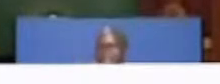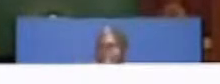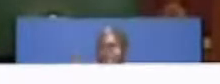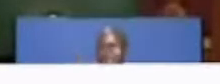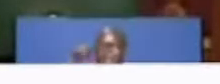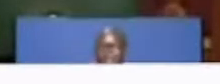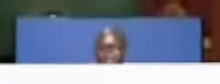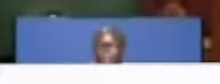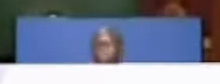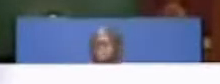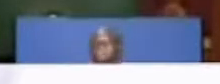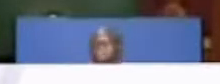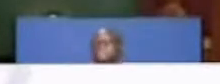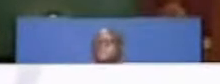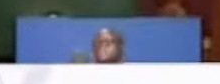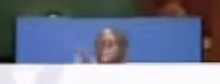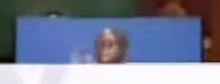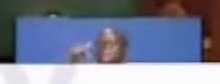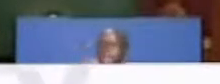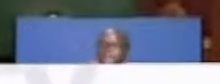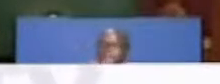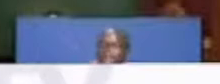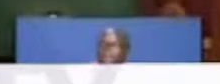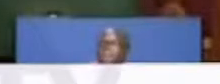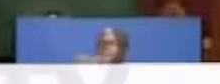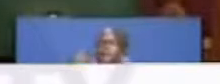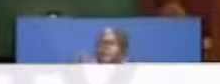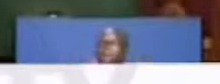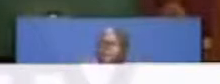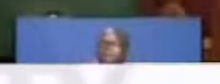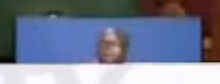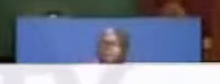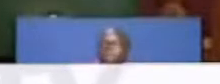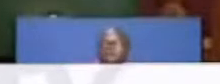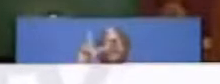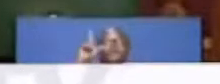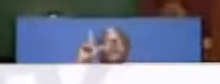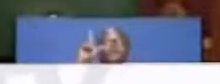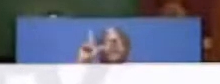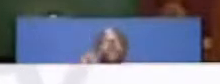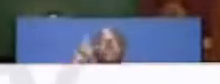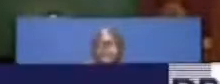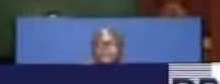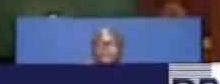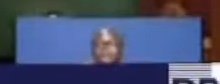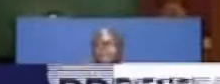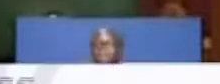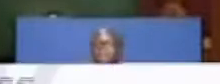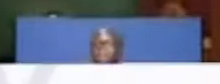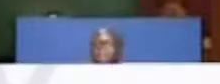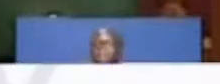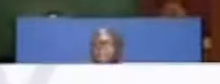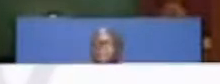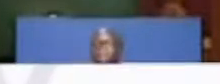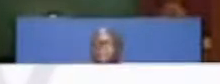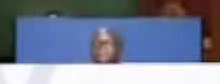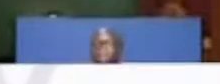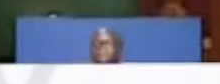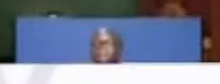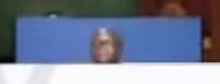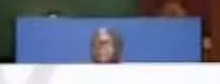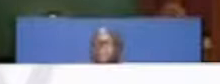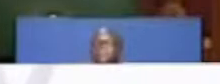Since then, the way we travel to Mombasa has been redefined. Madaraka